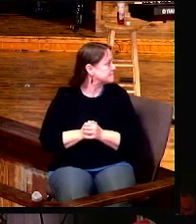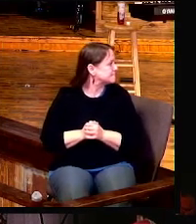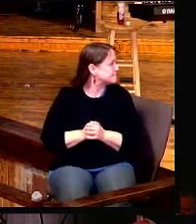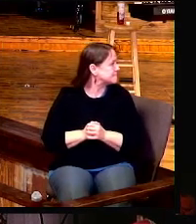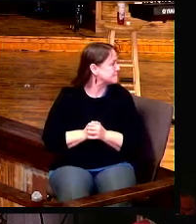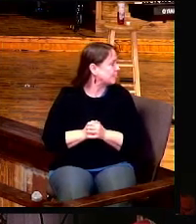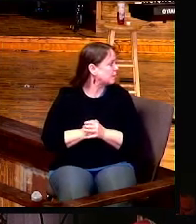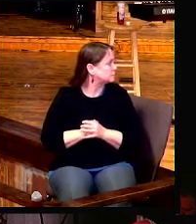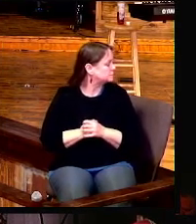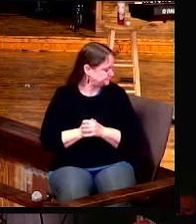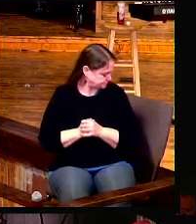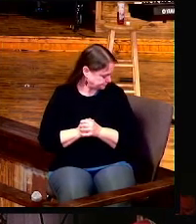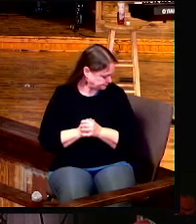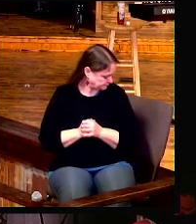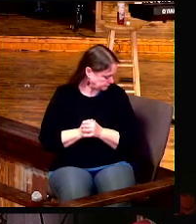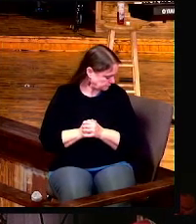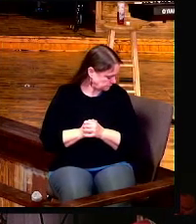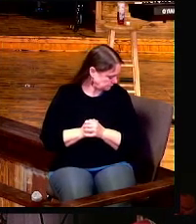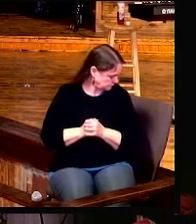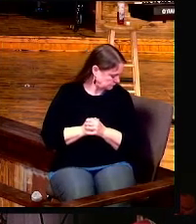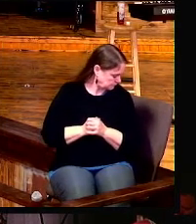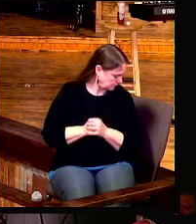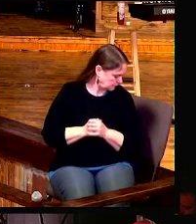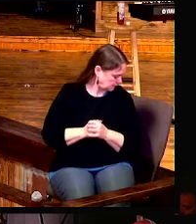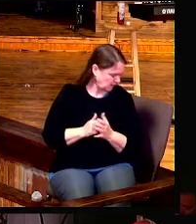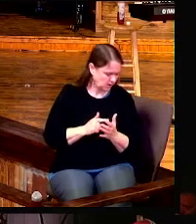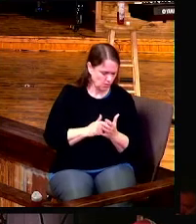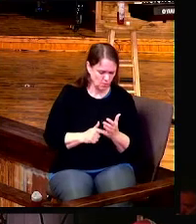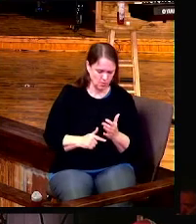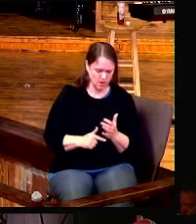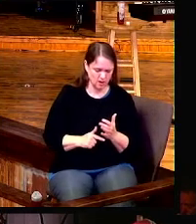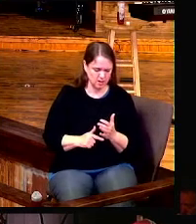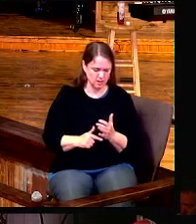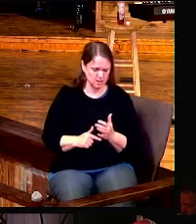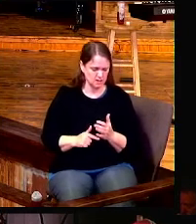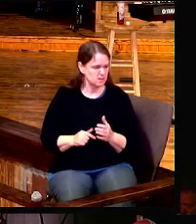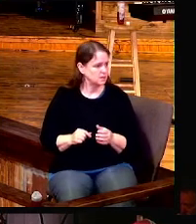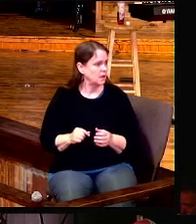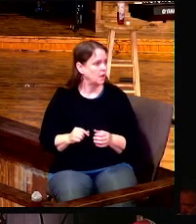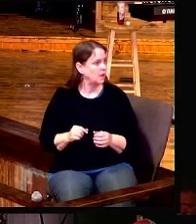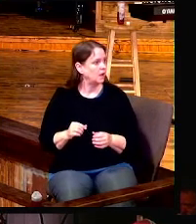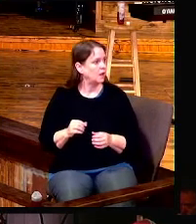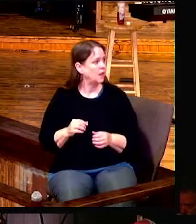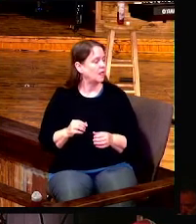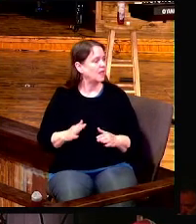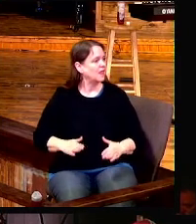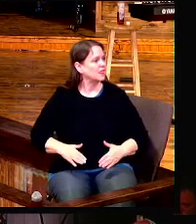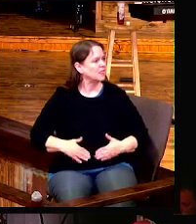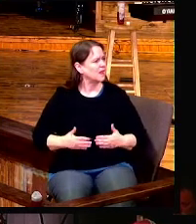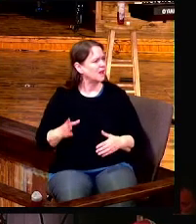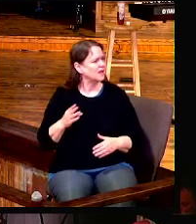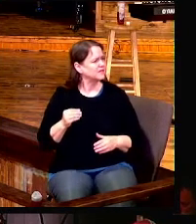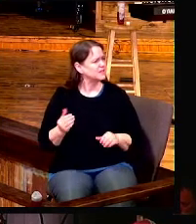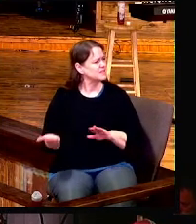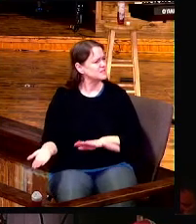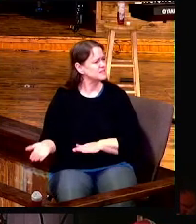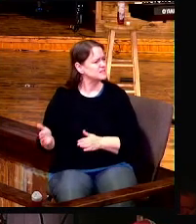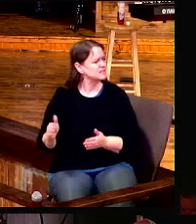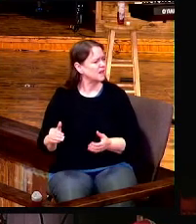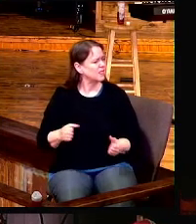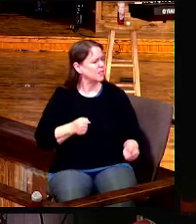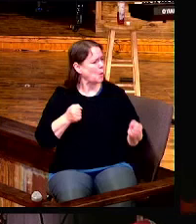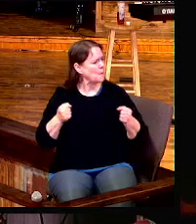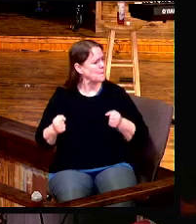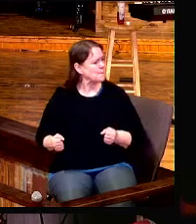speaking it out. So what does that all mean? You know, life and death is in the power of the tongue. It means we have